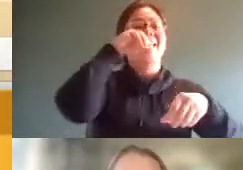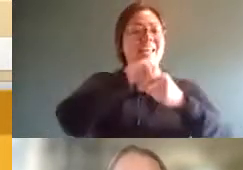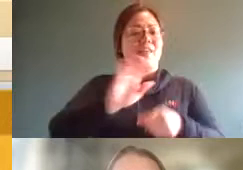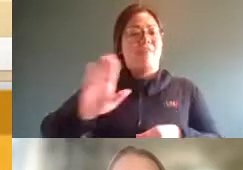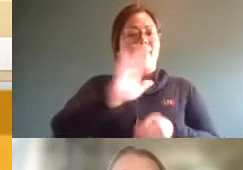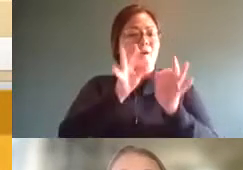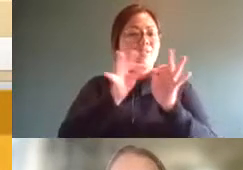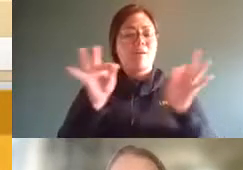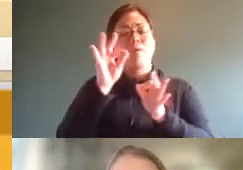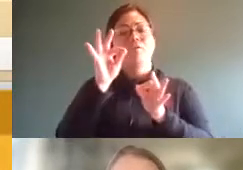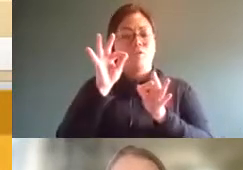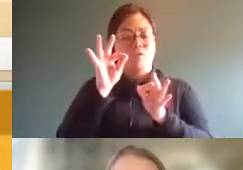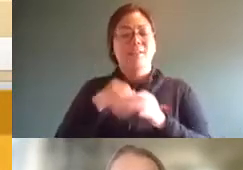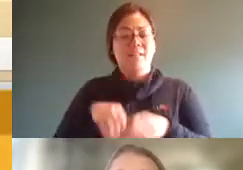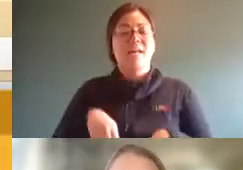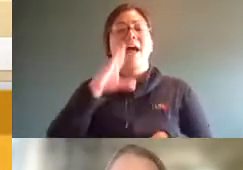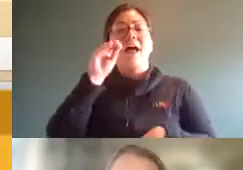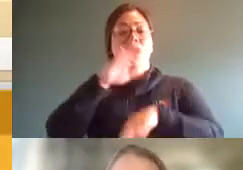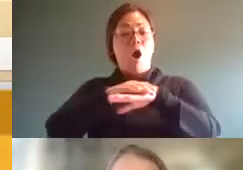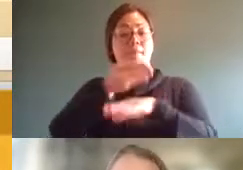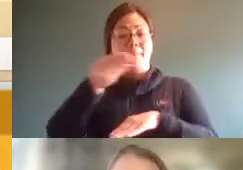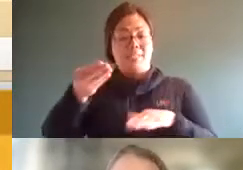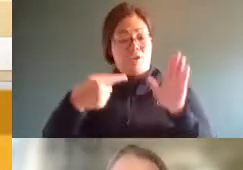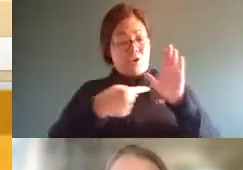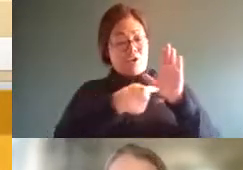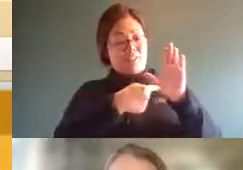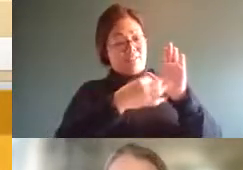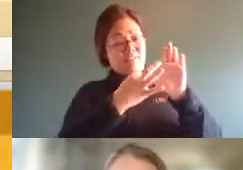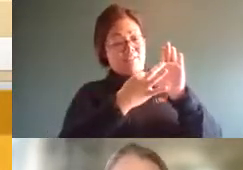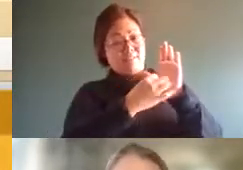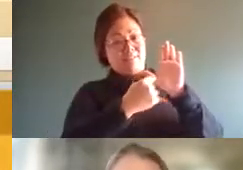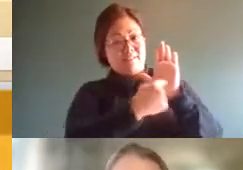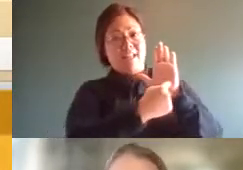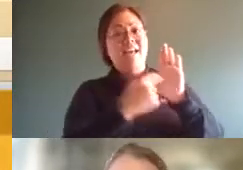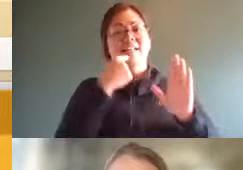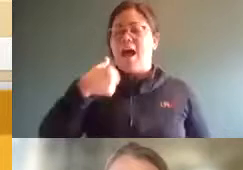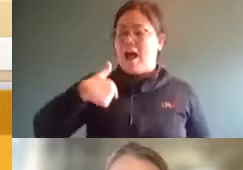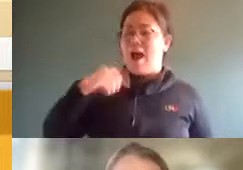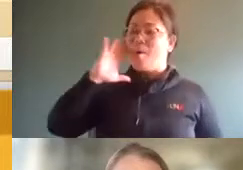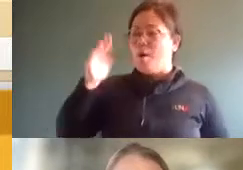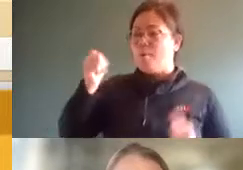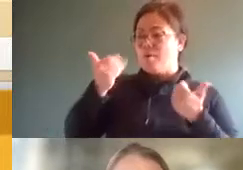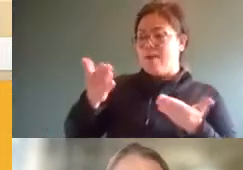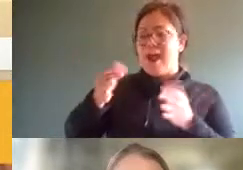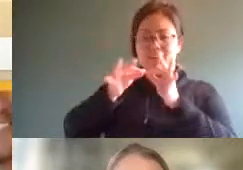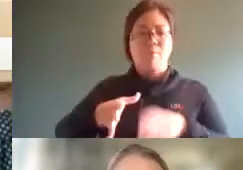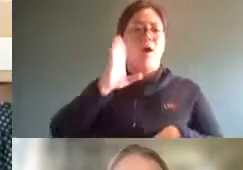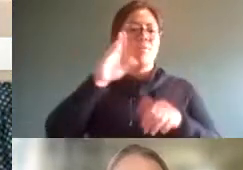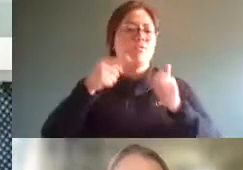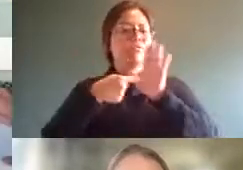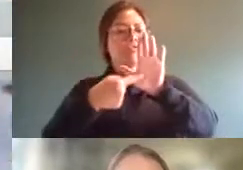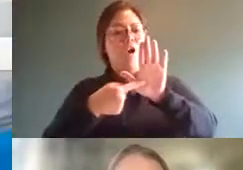interpreters. And then on those materials, outwardly state that you'll be providing interpreters. And I'll show you an example.